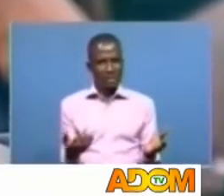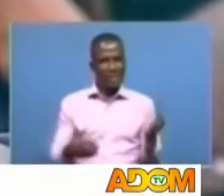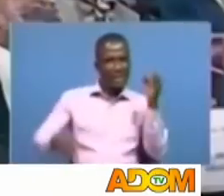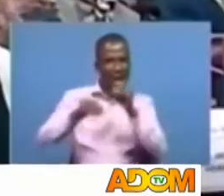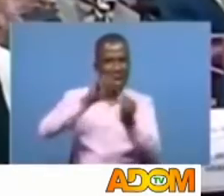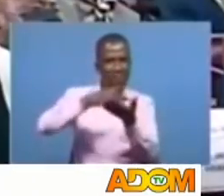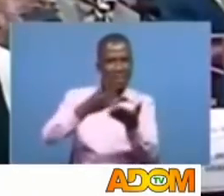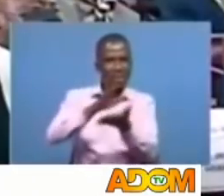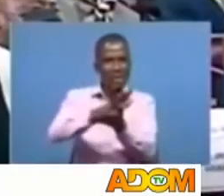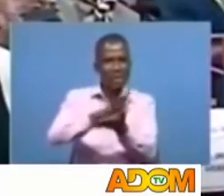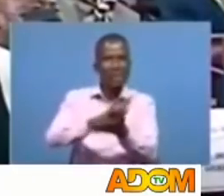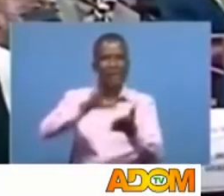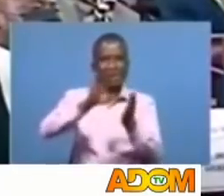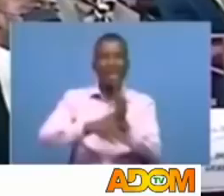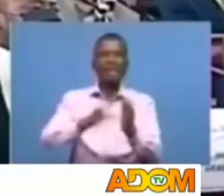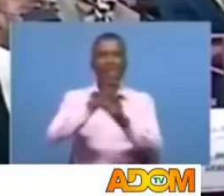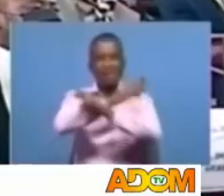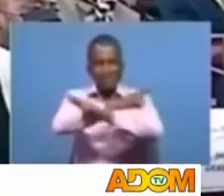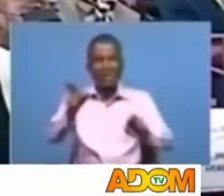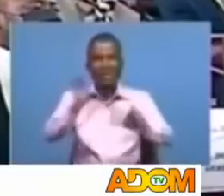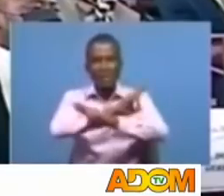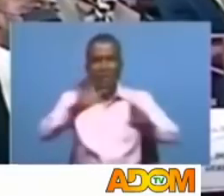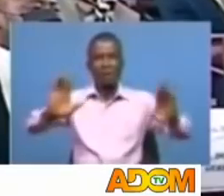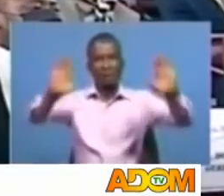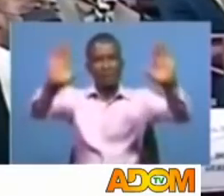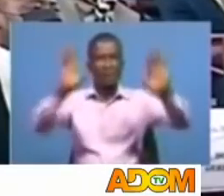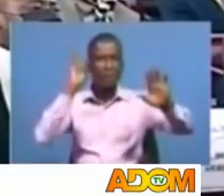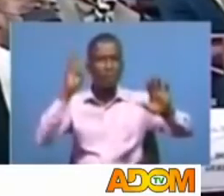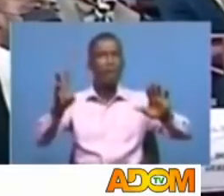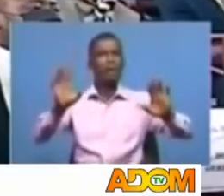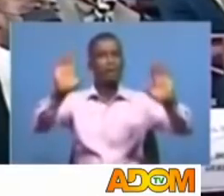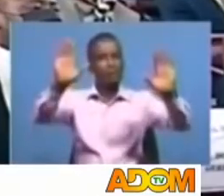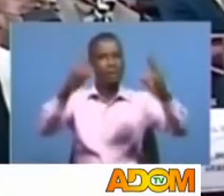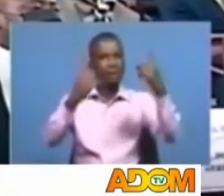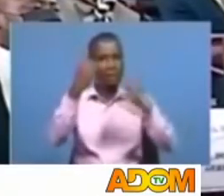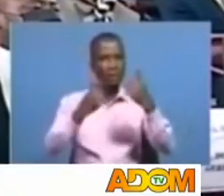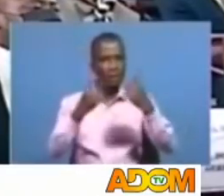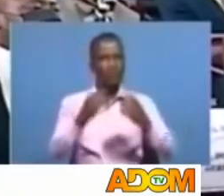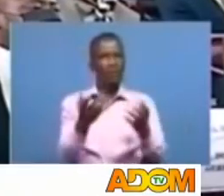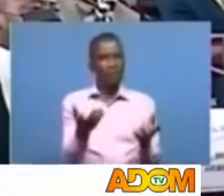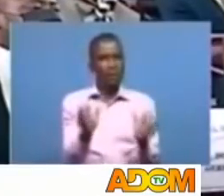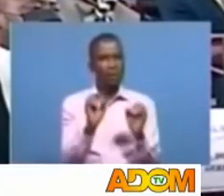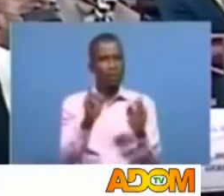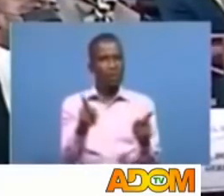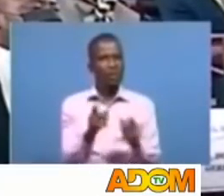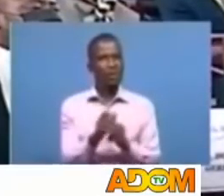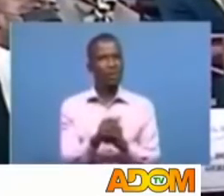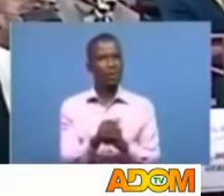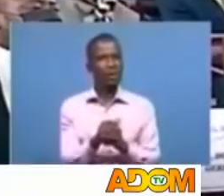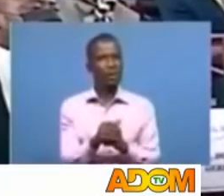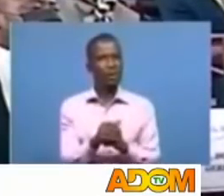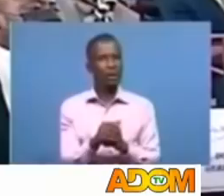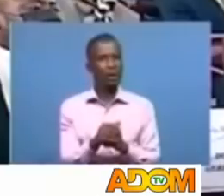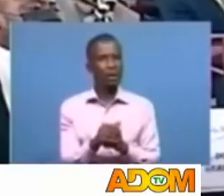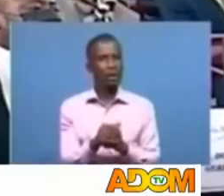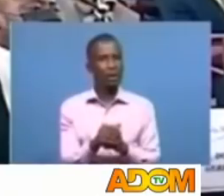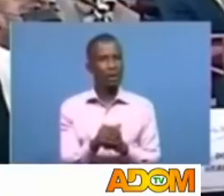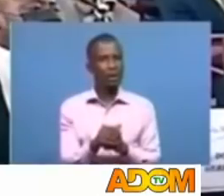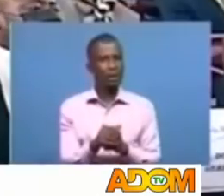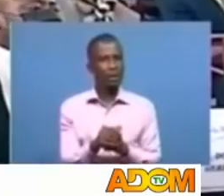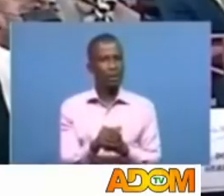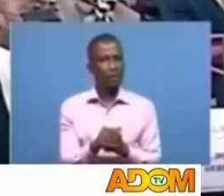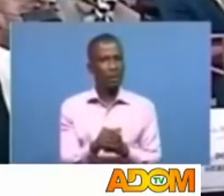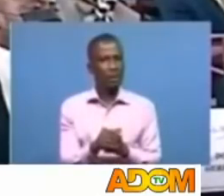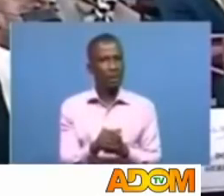those, she had given every indication that she would testify. We had no reason to believe that she wasn't telling the truth. We had no reason